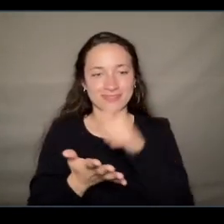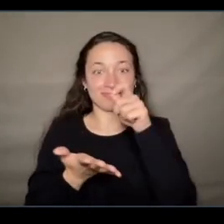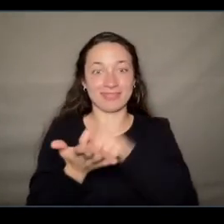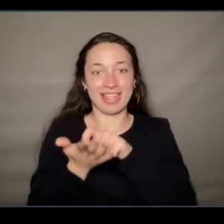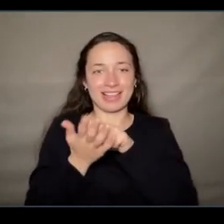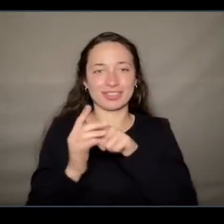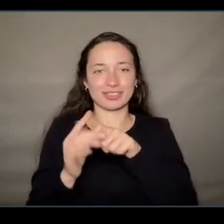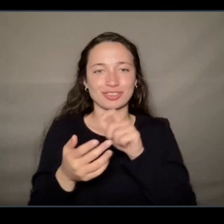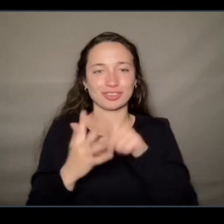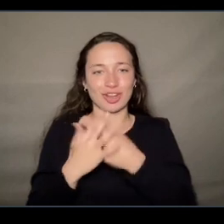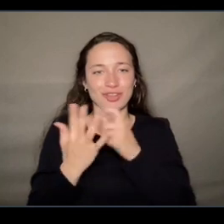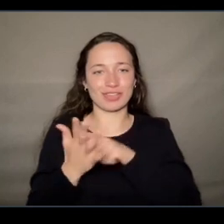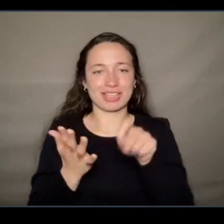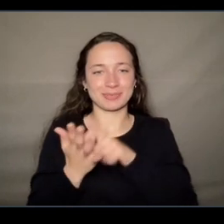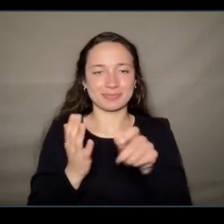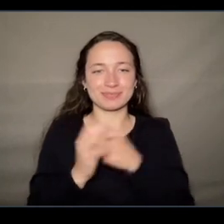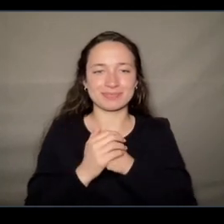pen.